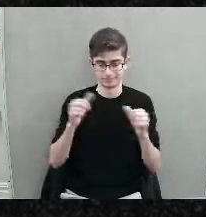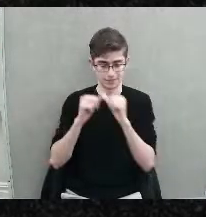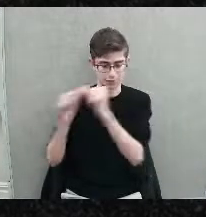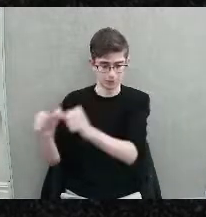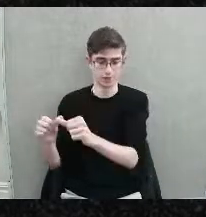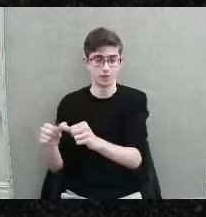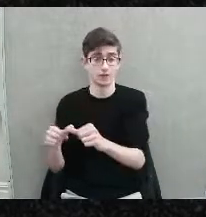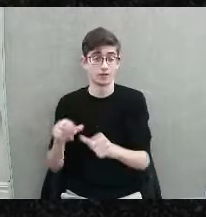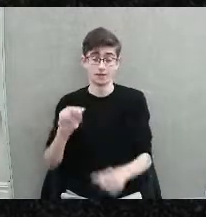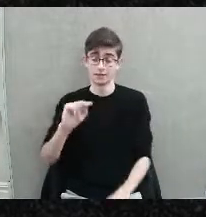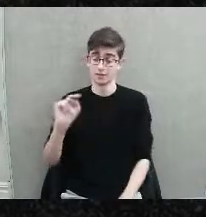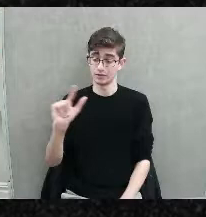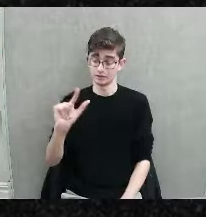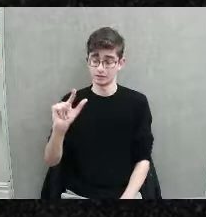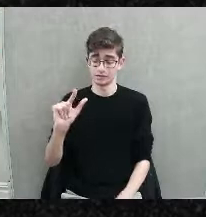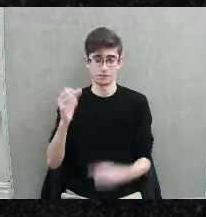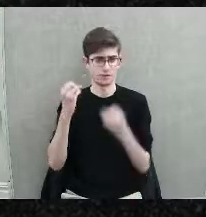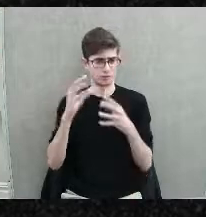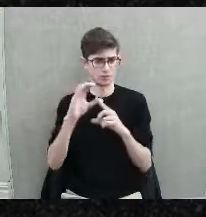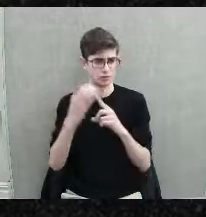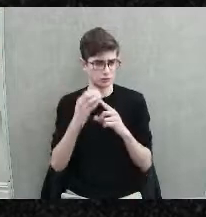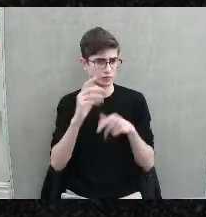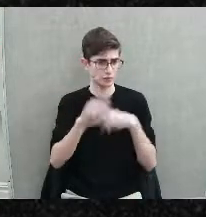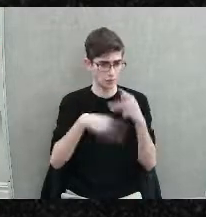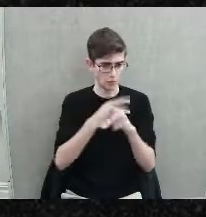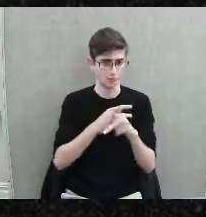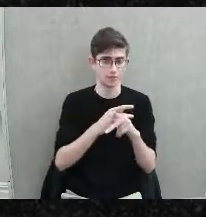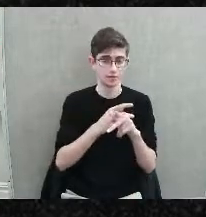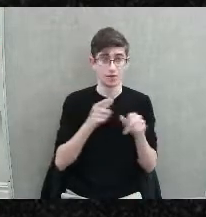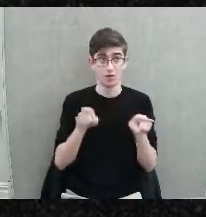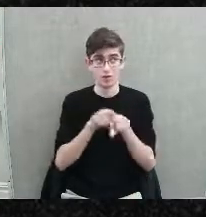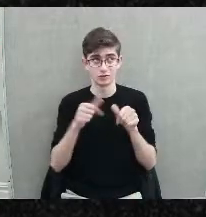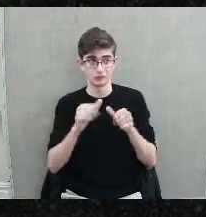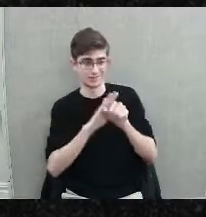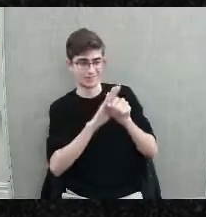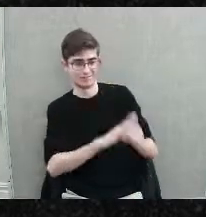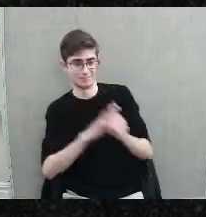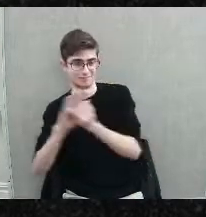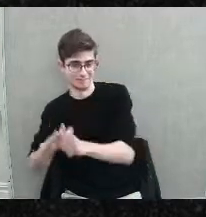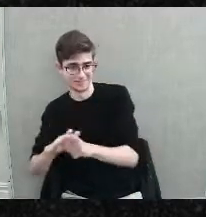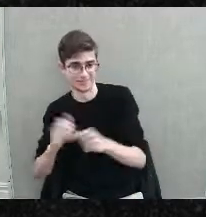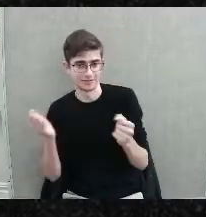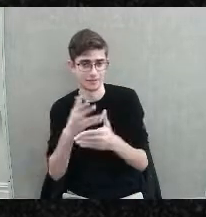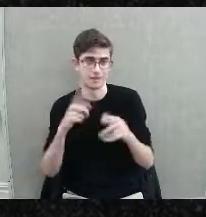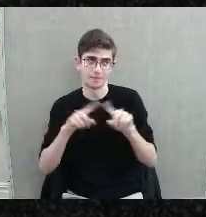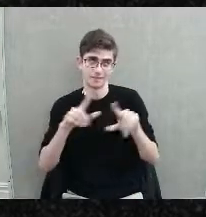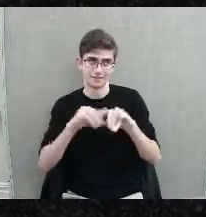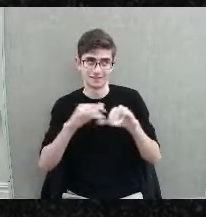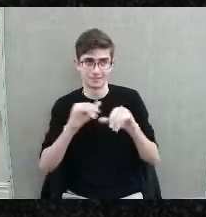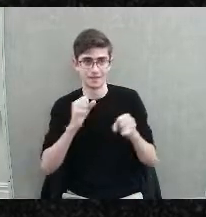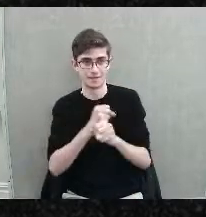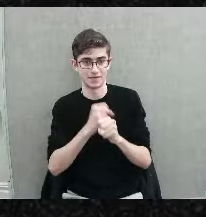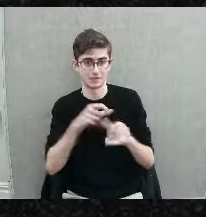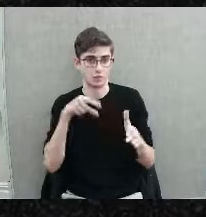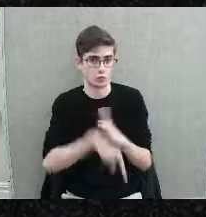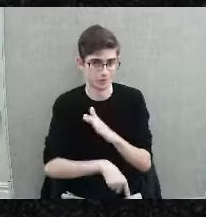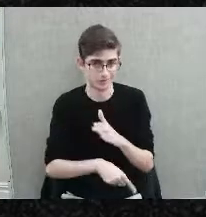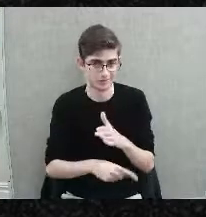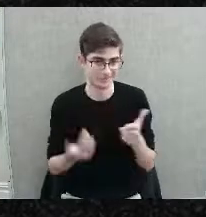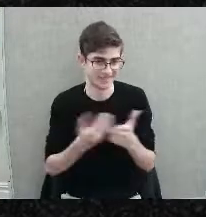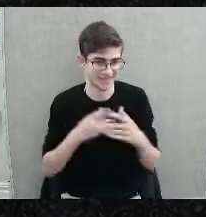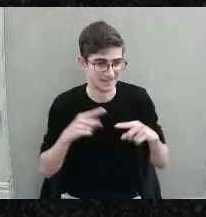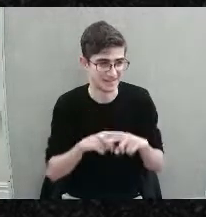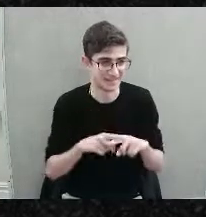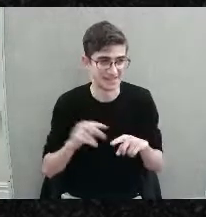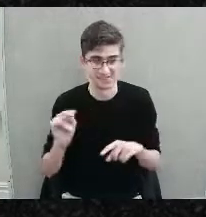also tries to suppress it while at the same time, to using your term paradox, actually intensifies it, right? Neoliberalism is colonialism,